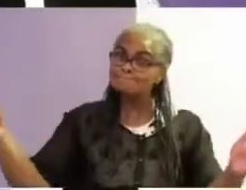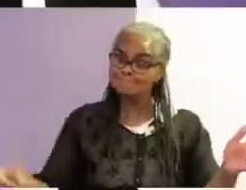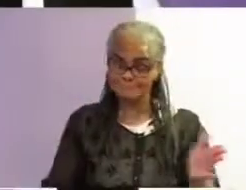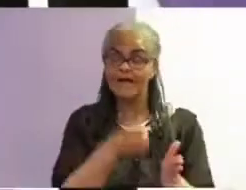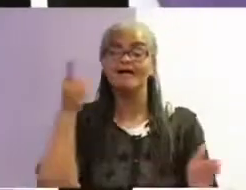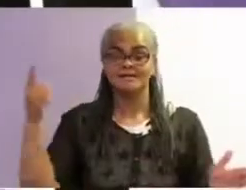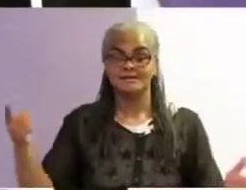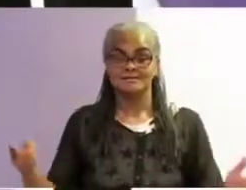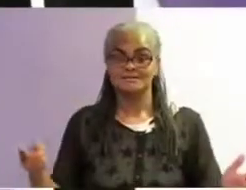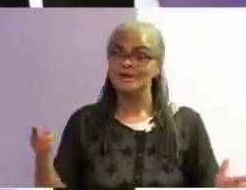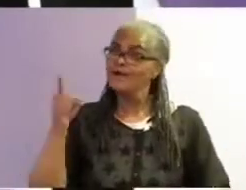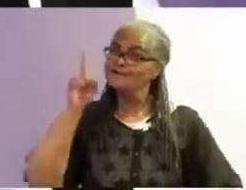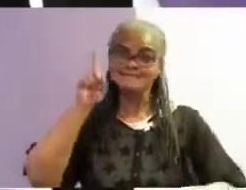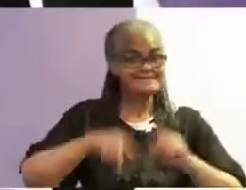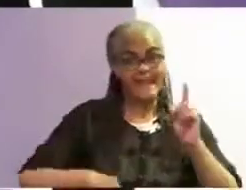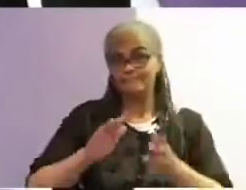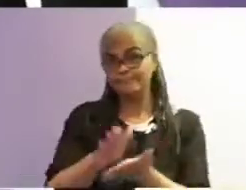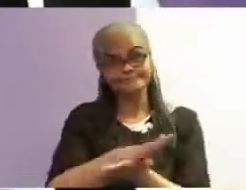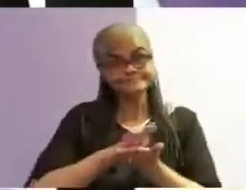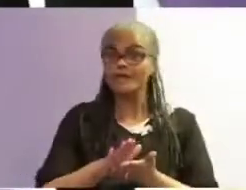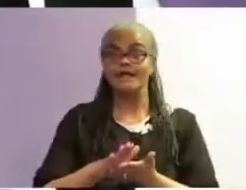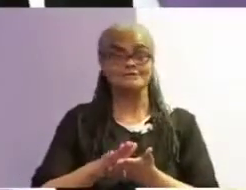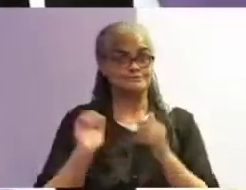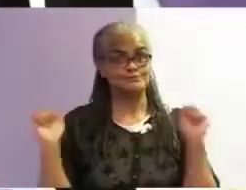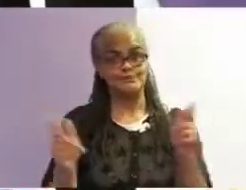you can't be polite with everybody.